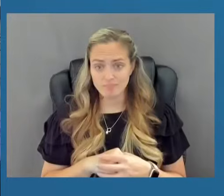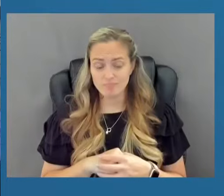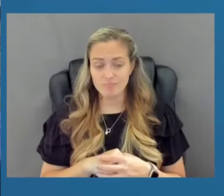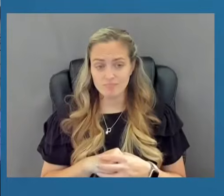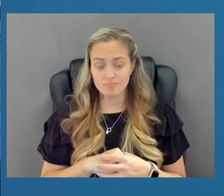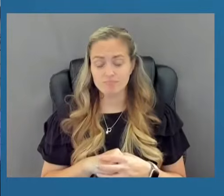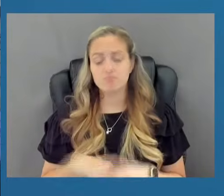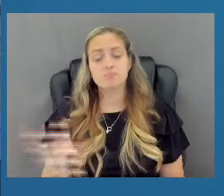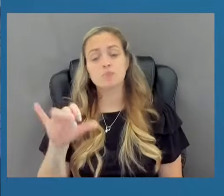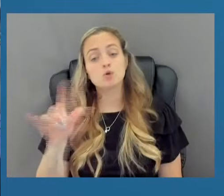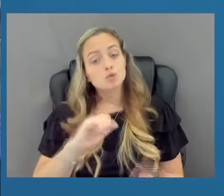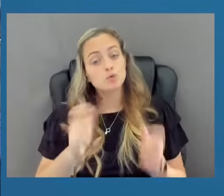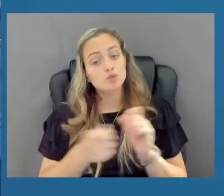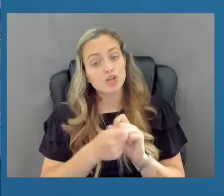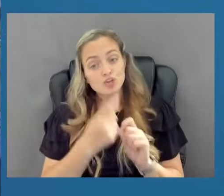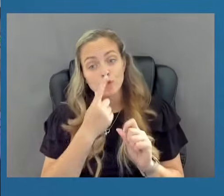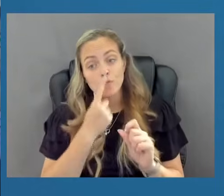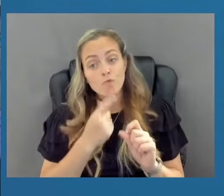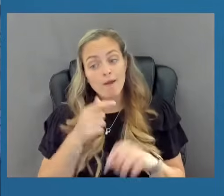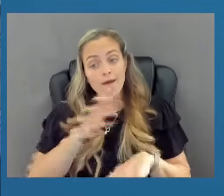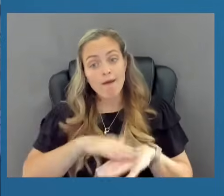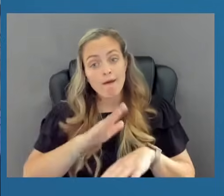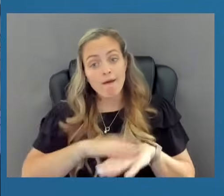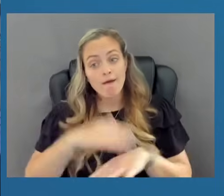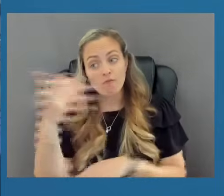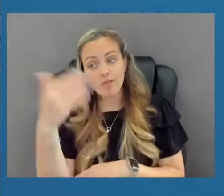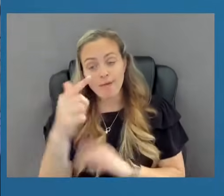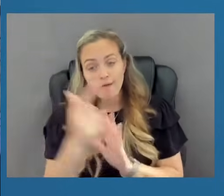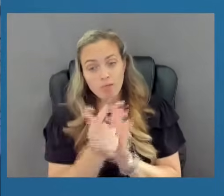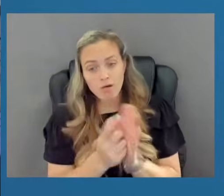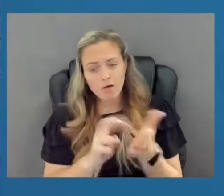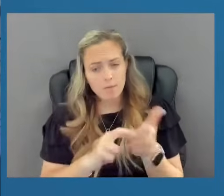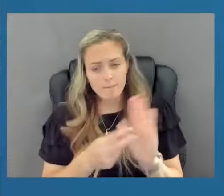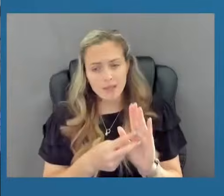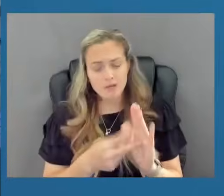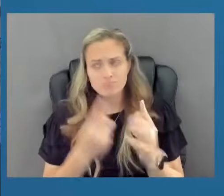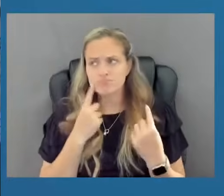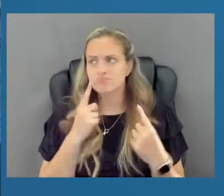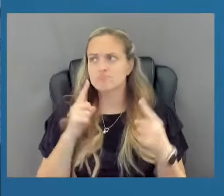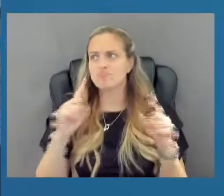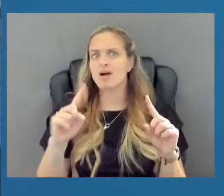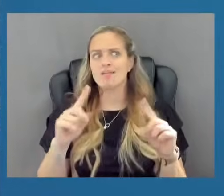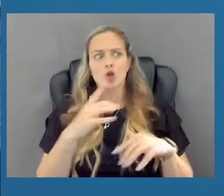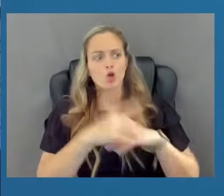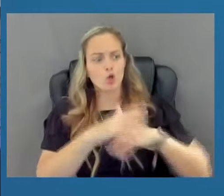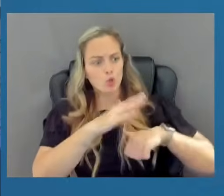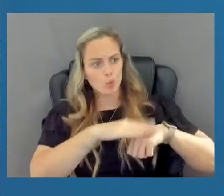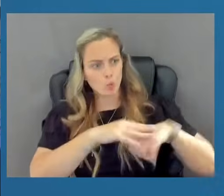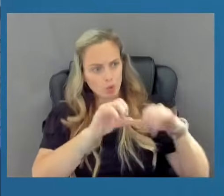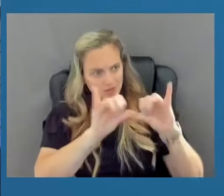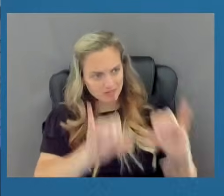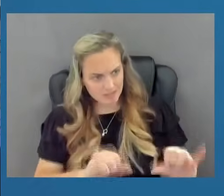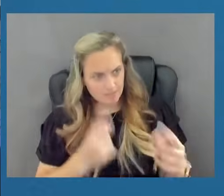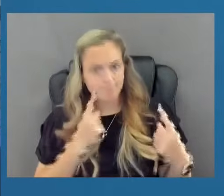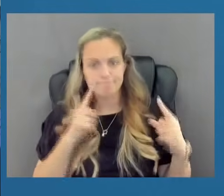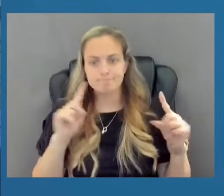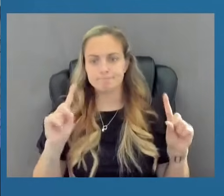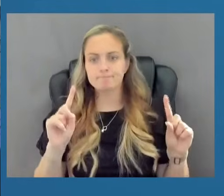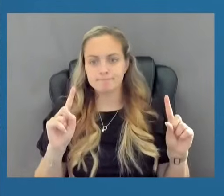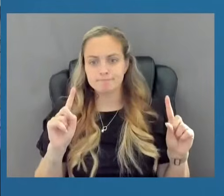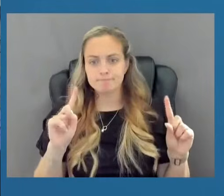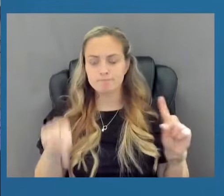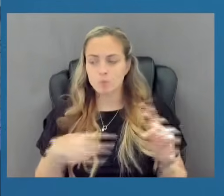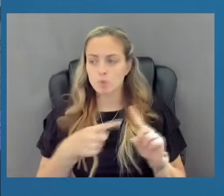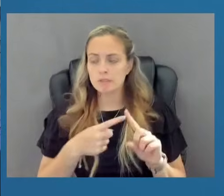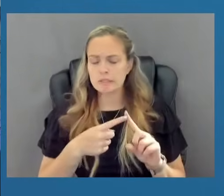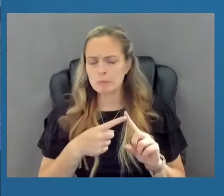Also changing the red flag laws. What does that mean? It means finally there'll be an early warning system that works. When someone